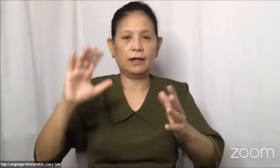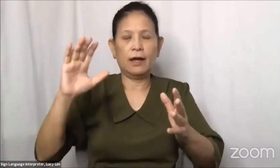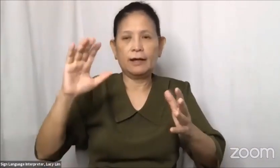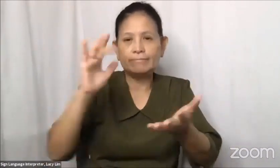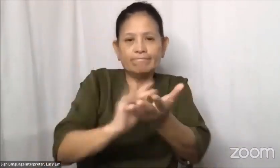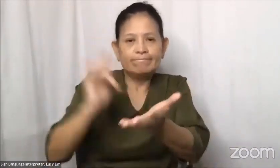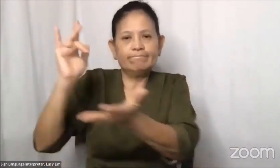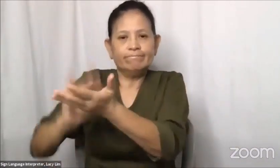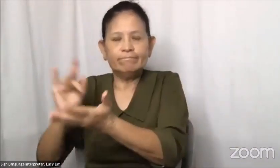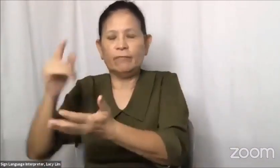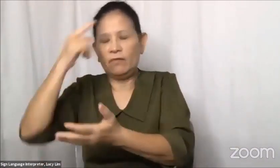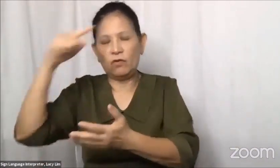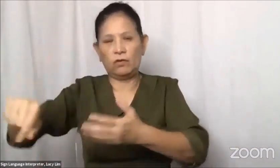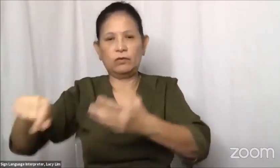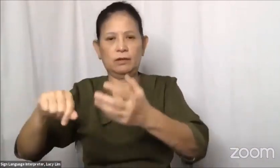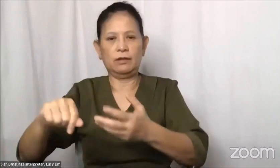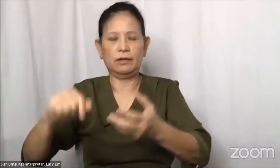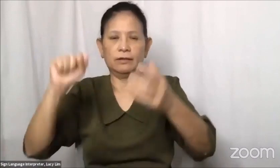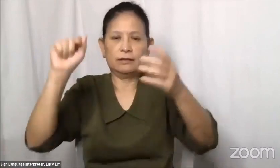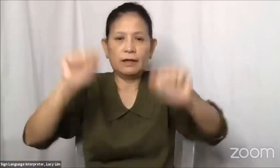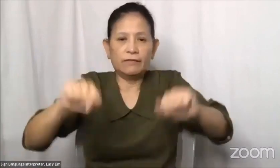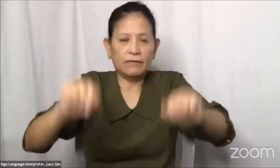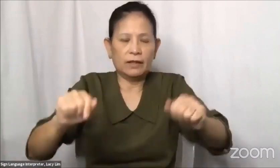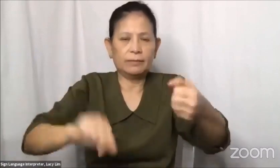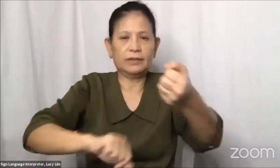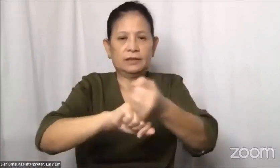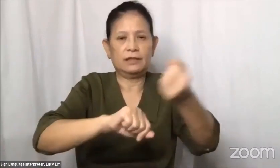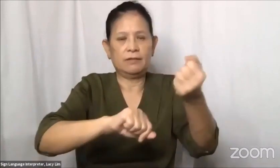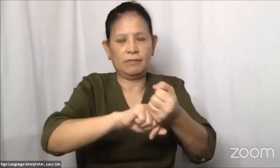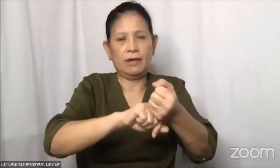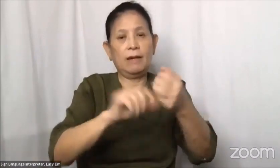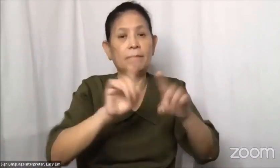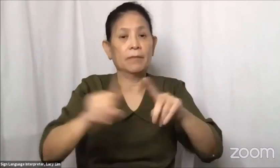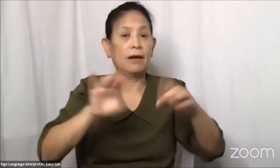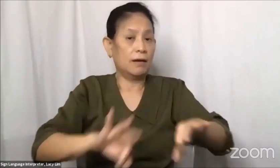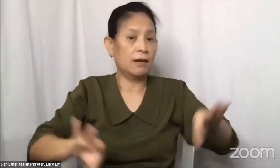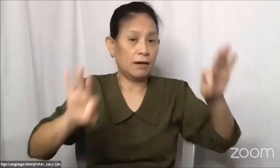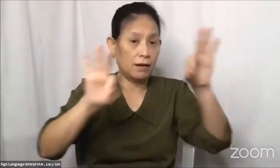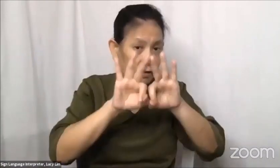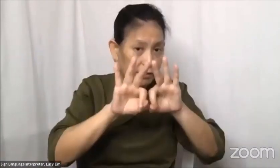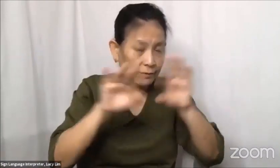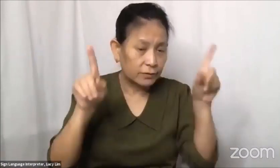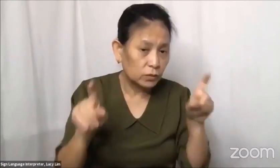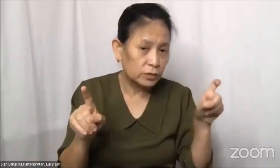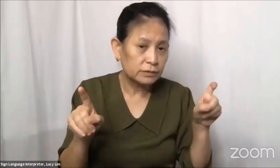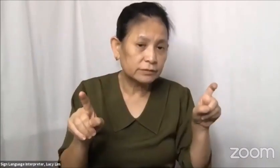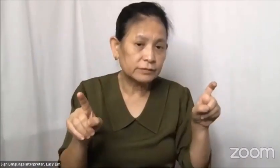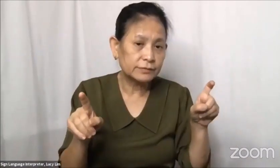support? Many questions, but I think very pertinent questions. So,